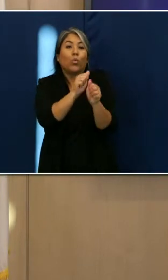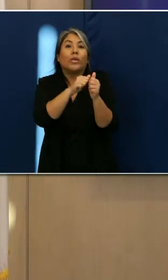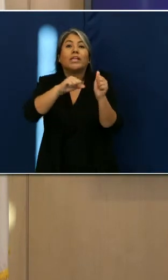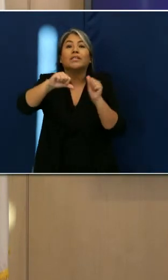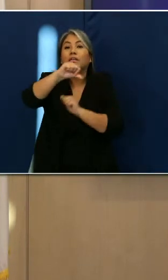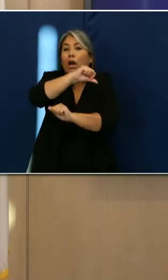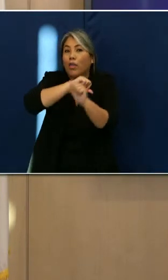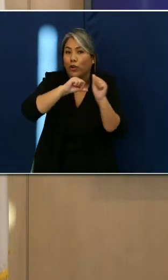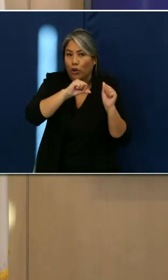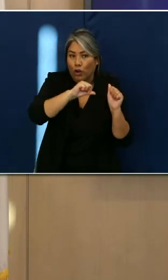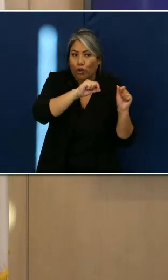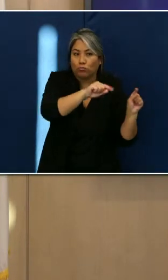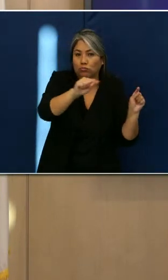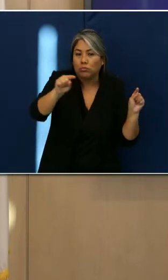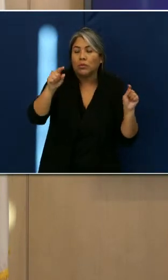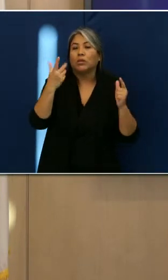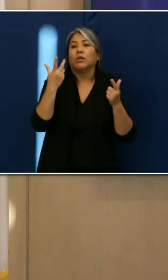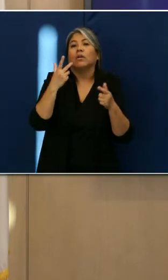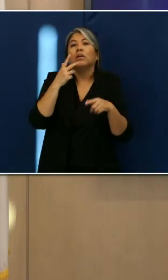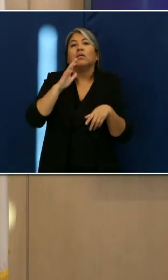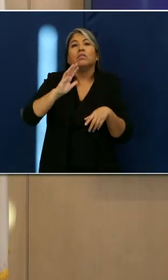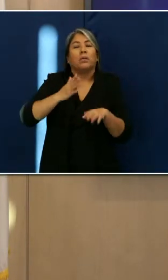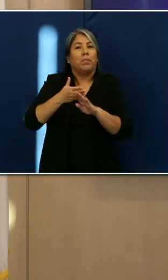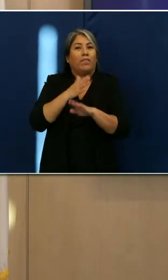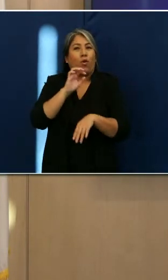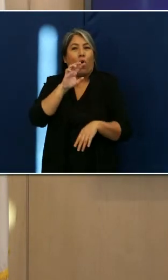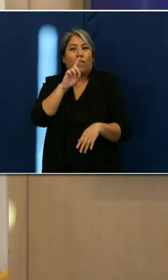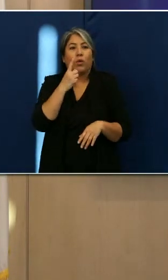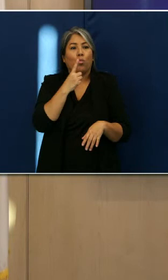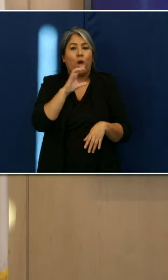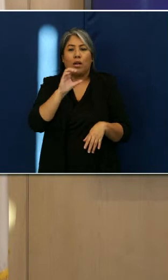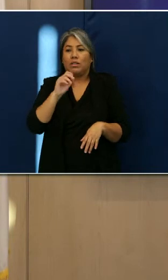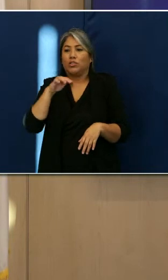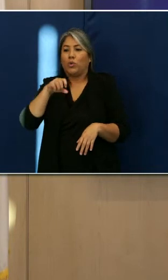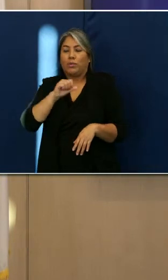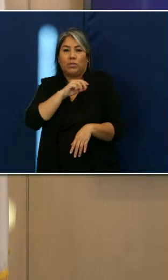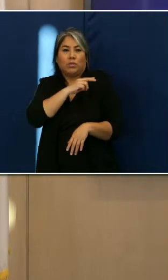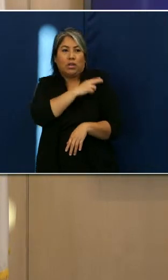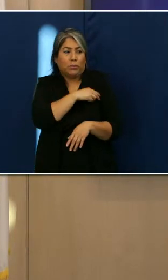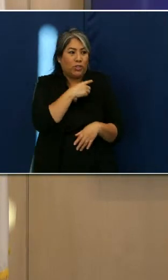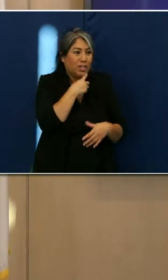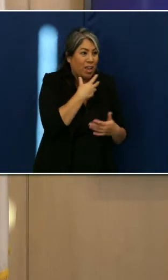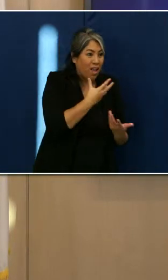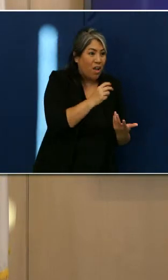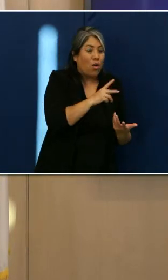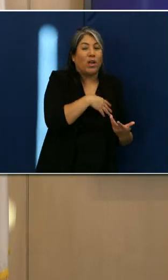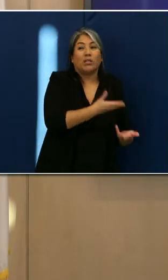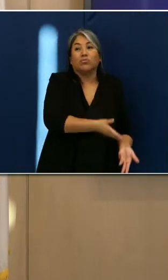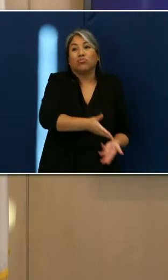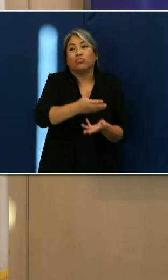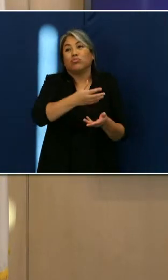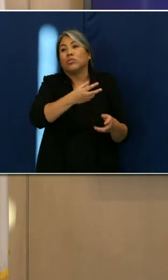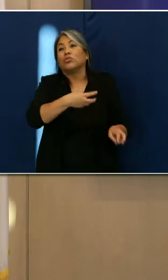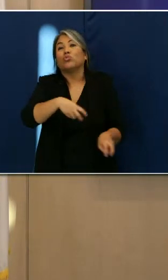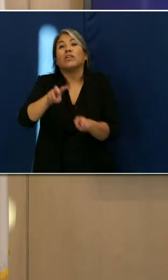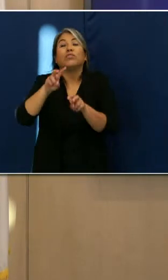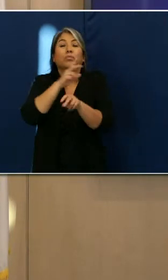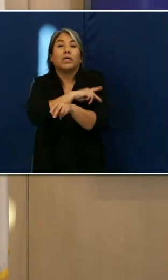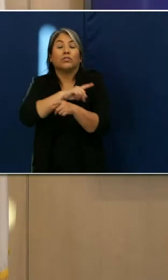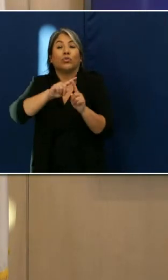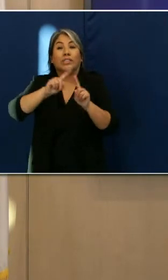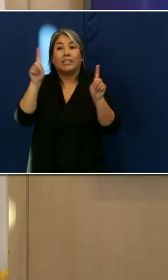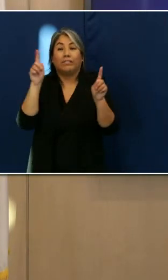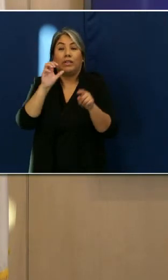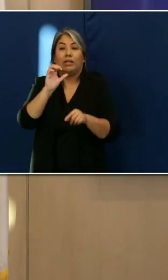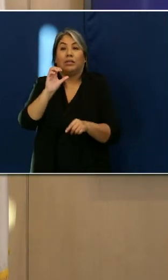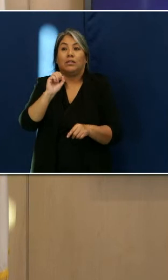other. You know, in normal days, one Scripps hospital would simply transfer a patient to another Scripps hospital to allow this, what I